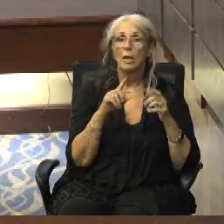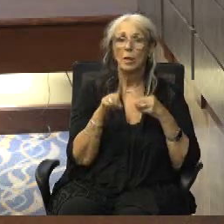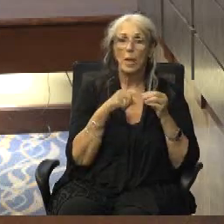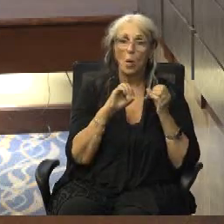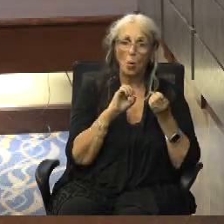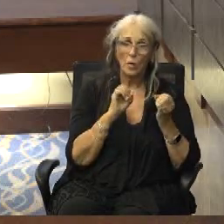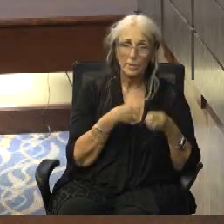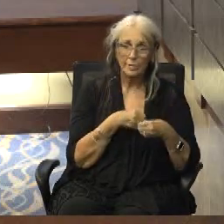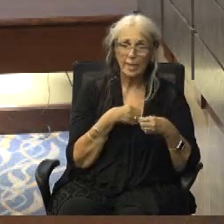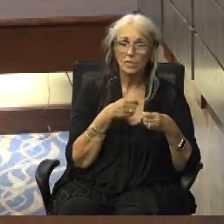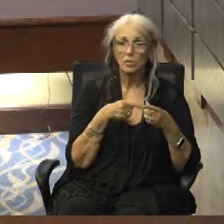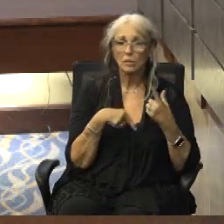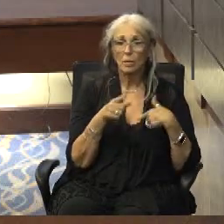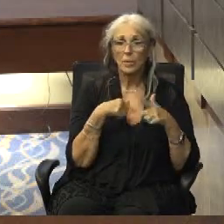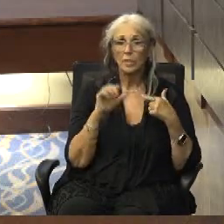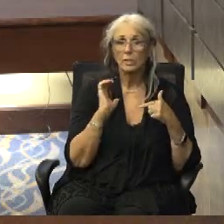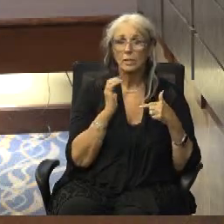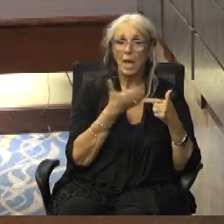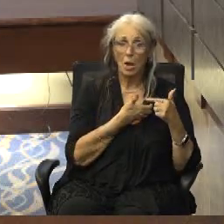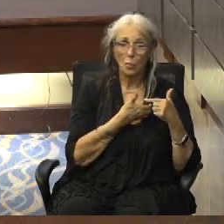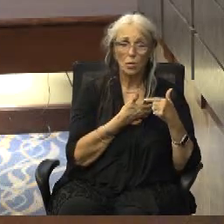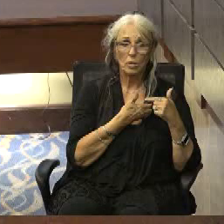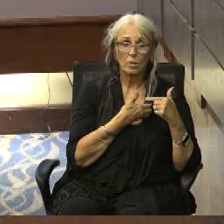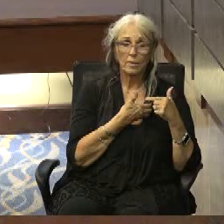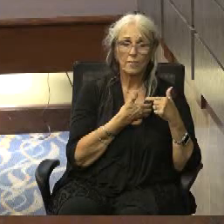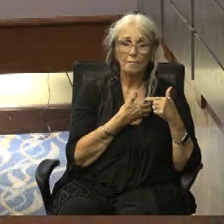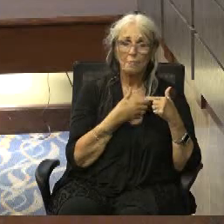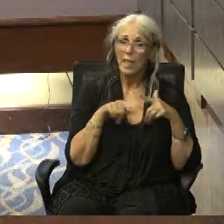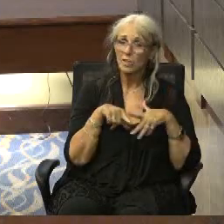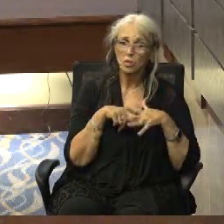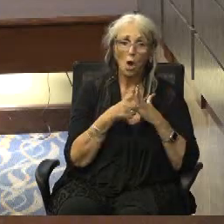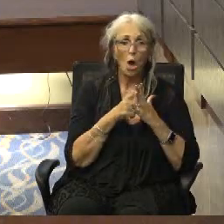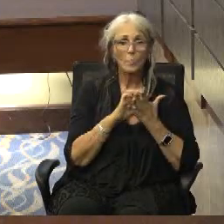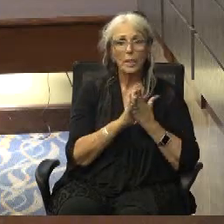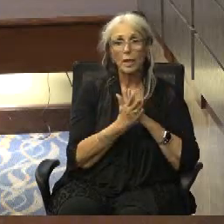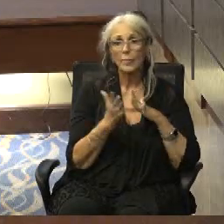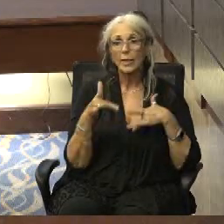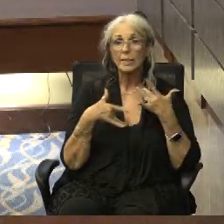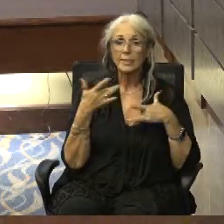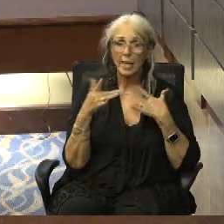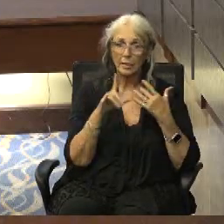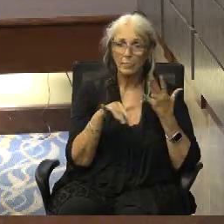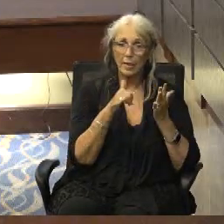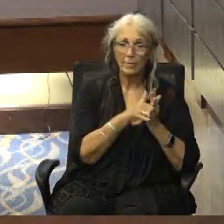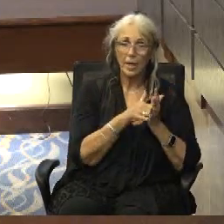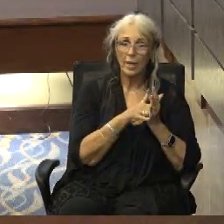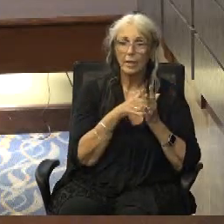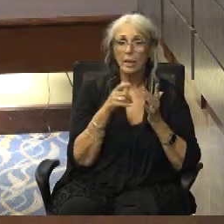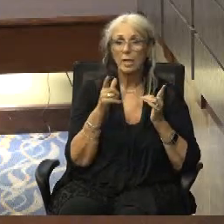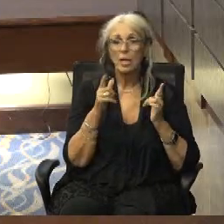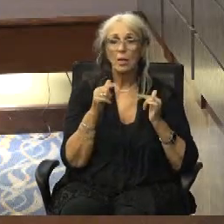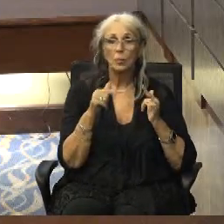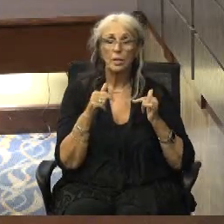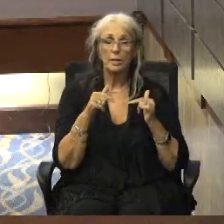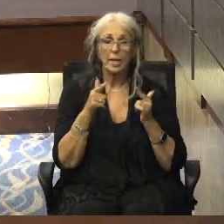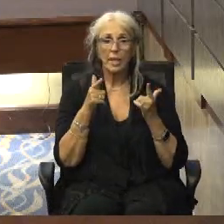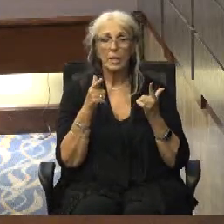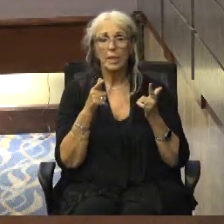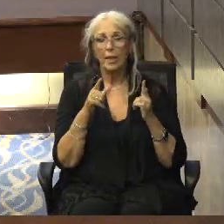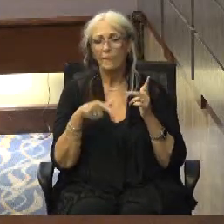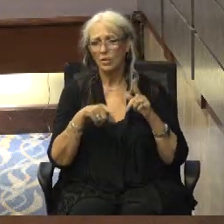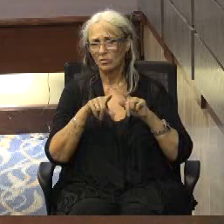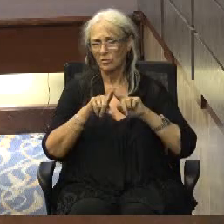organizations like that coming into ours, they start getting excited about that too. So it really is a way to kind of grow a diversified